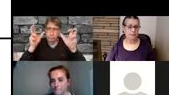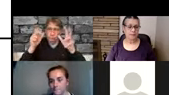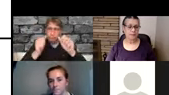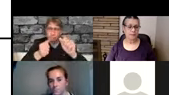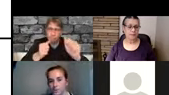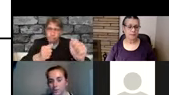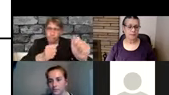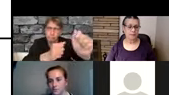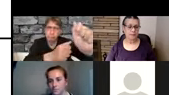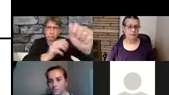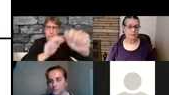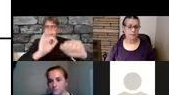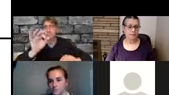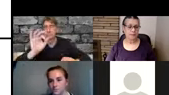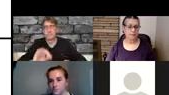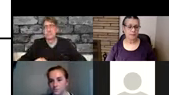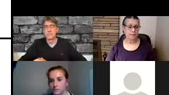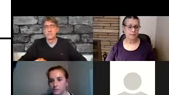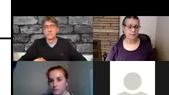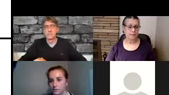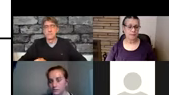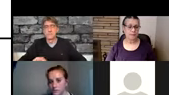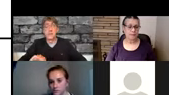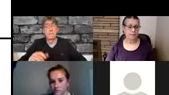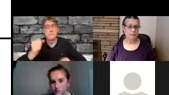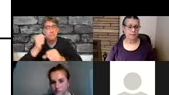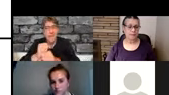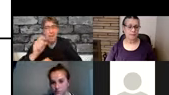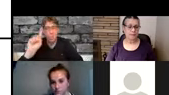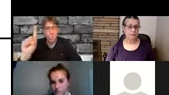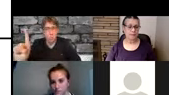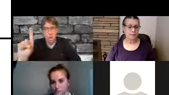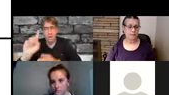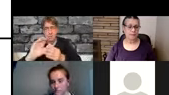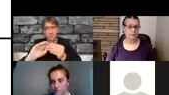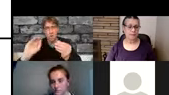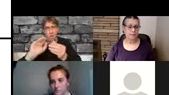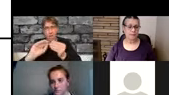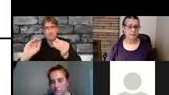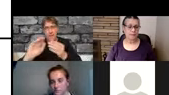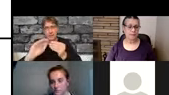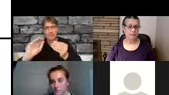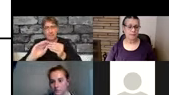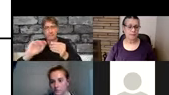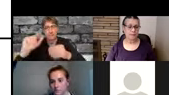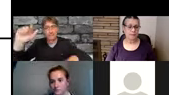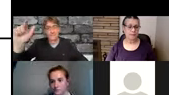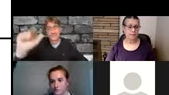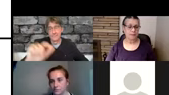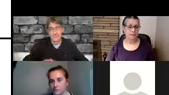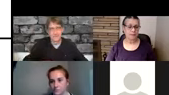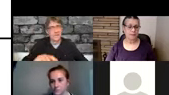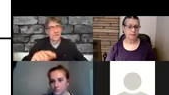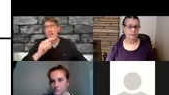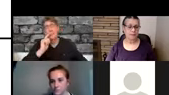you make only one comment at a time so we can ensure that everyone gets a chance to speak. We don't have a ton of people tonight, so I'm sure we'll have the opportunity to